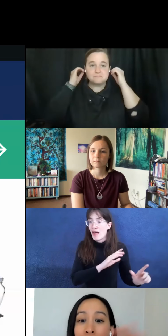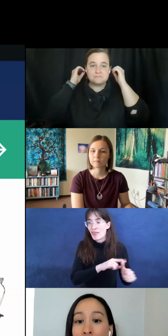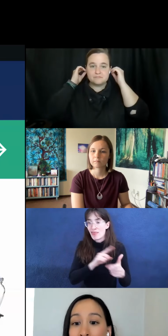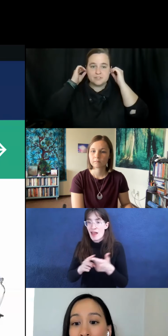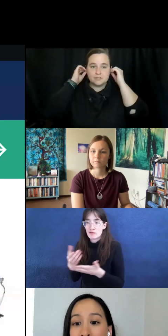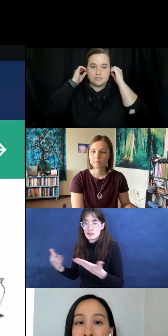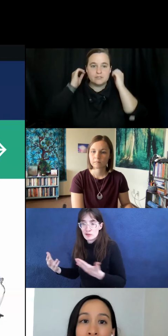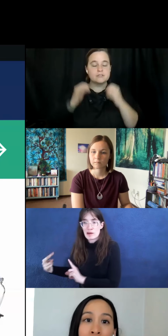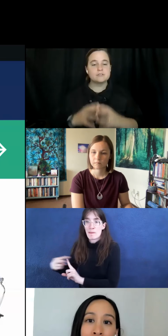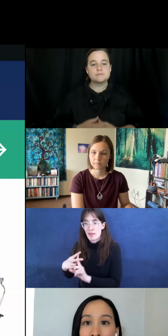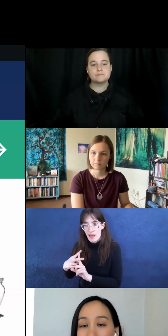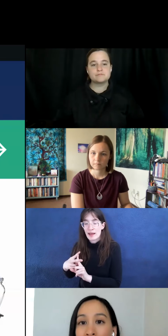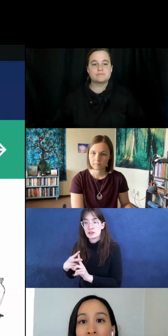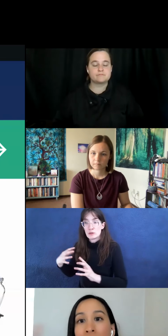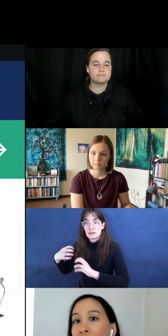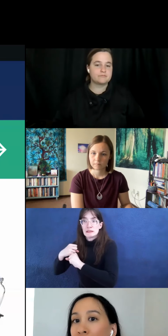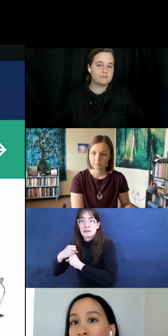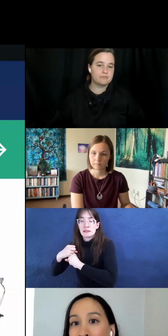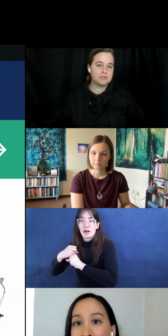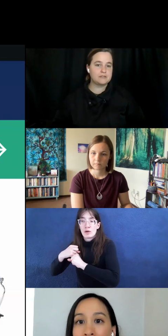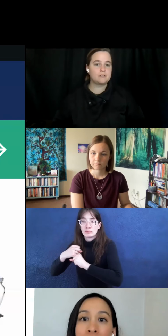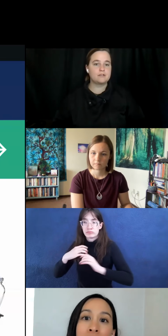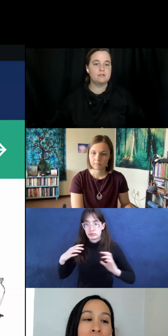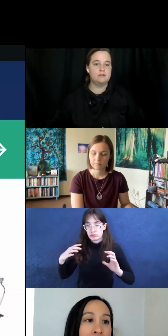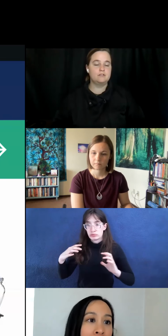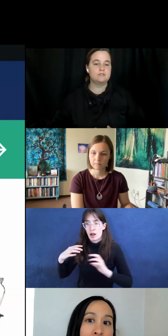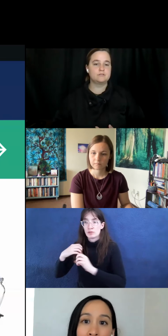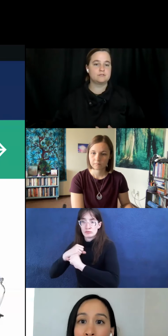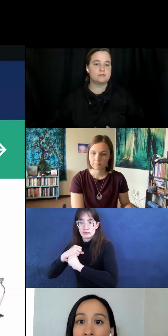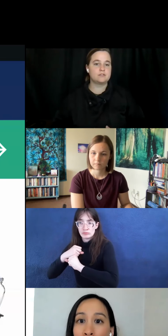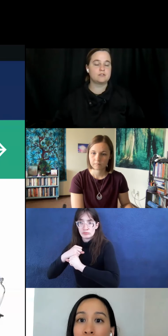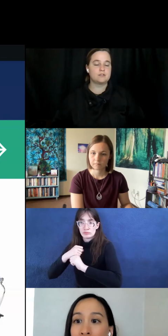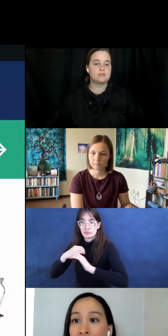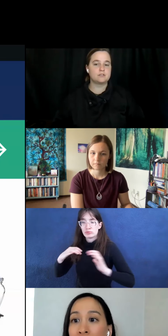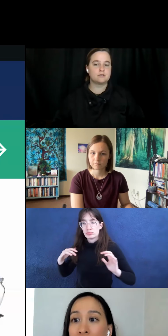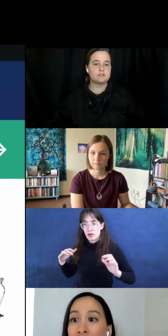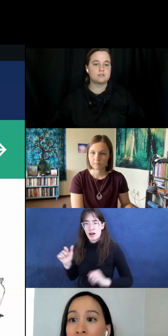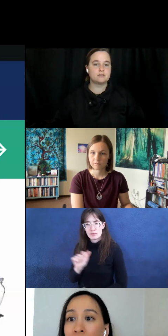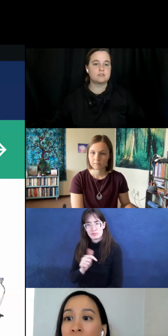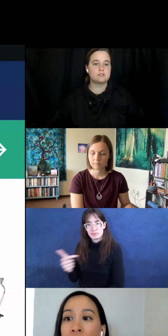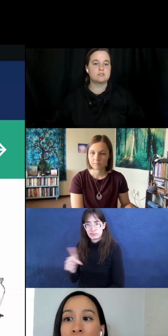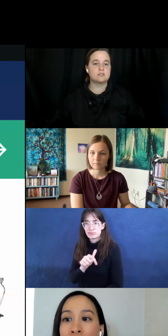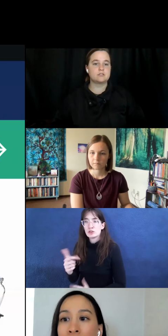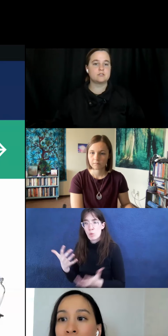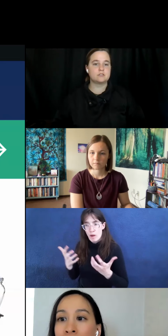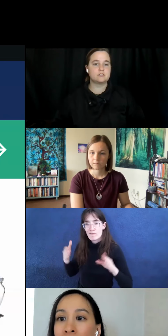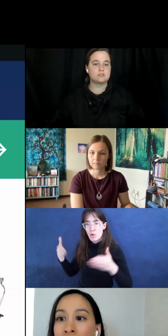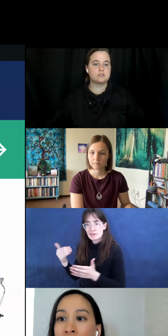contracting to expansion, or contracting to relaxing. So like refocusing that area.